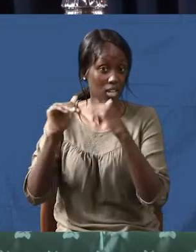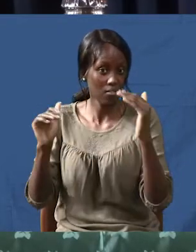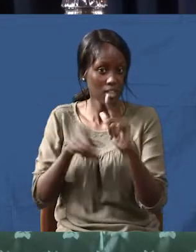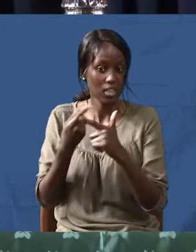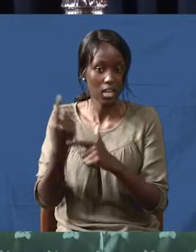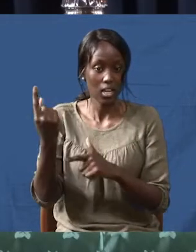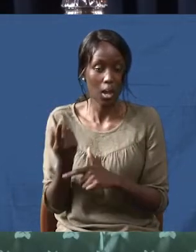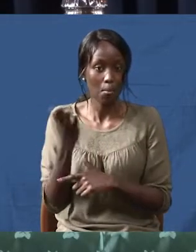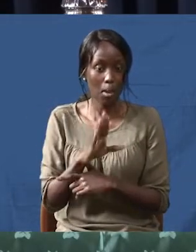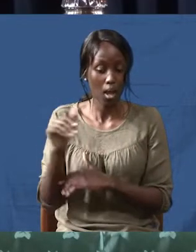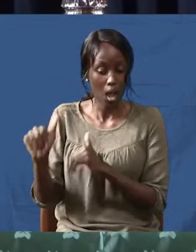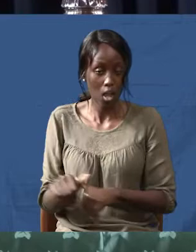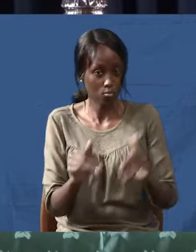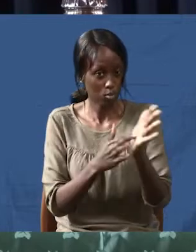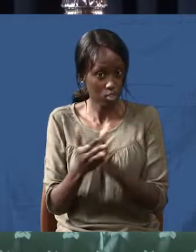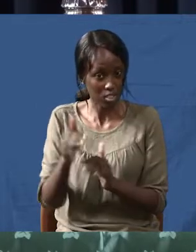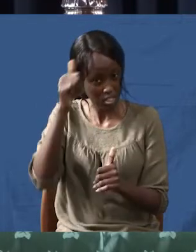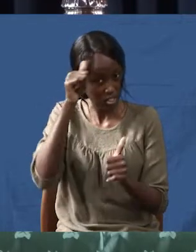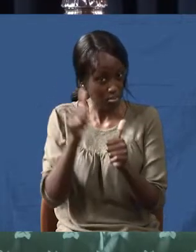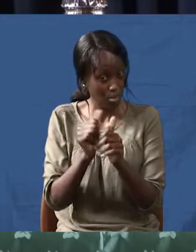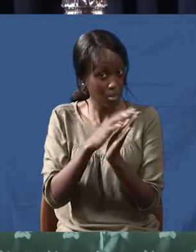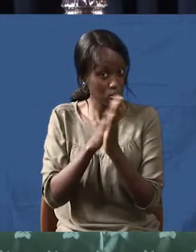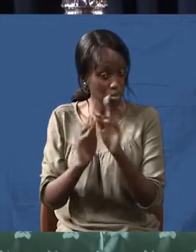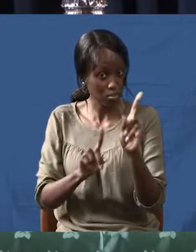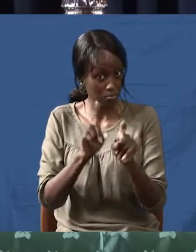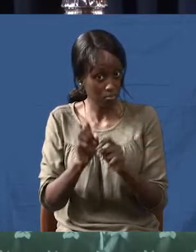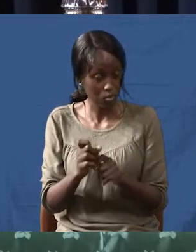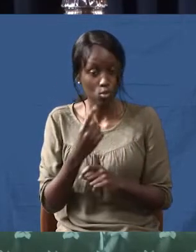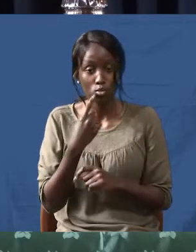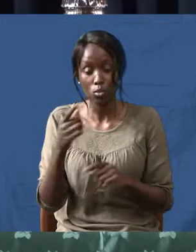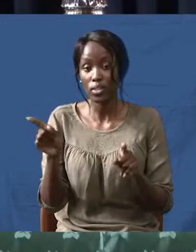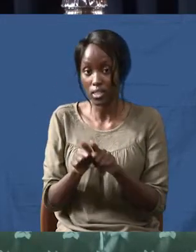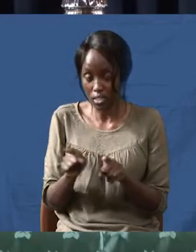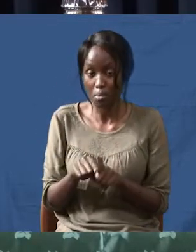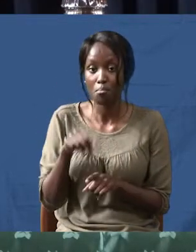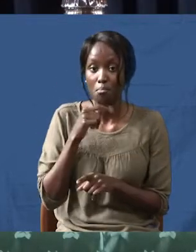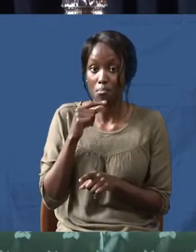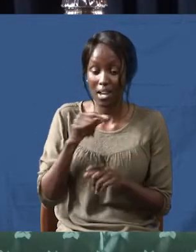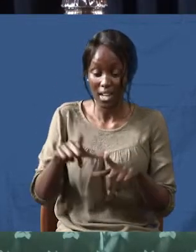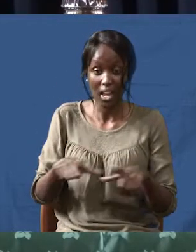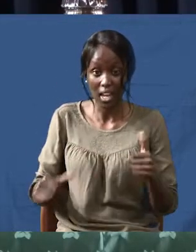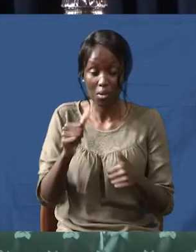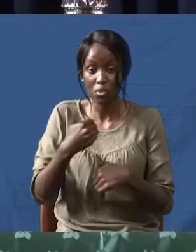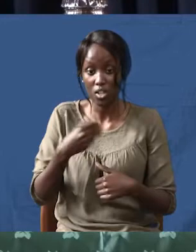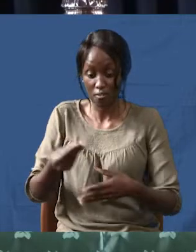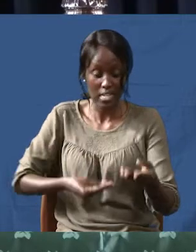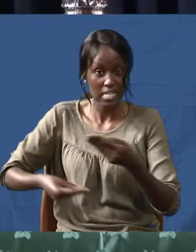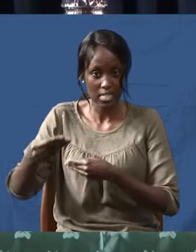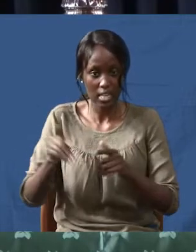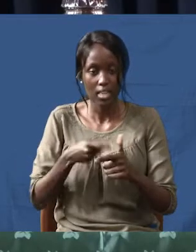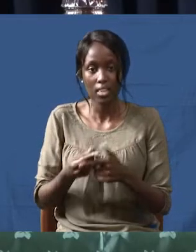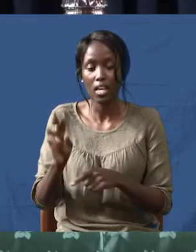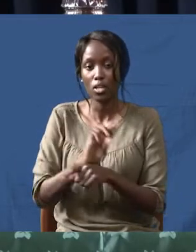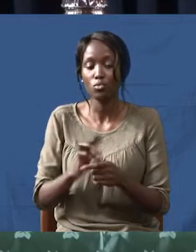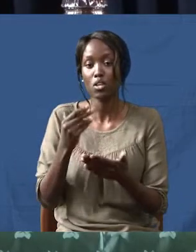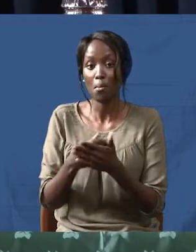come, follow me. Barnabas sold his field and put the money